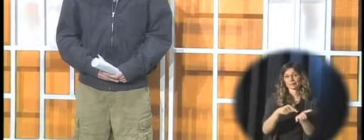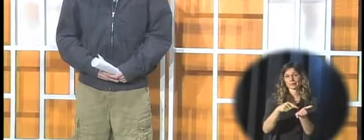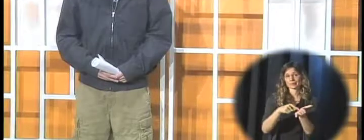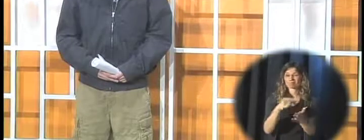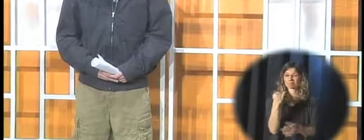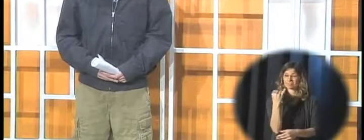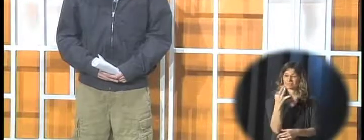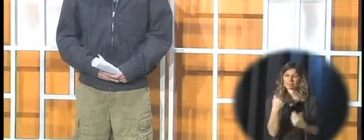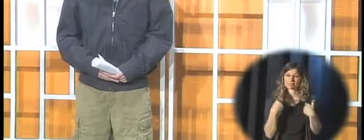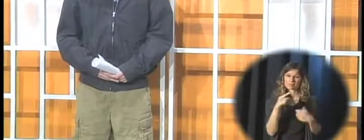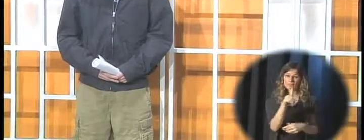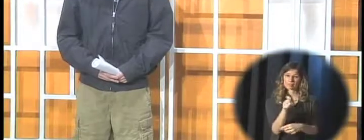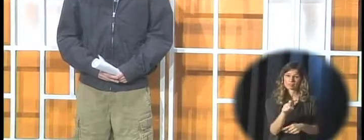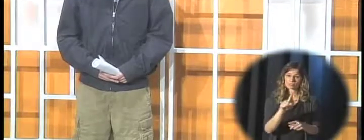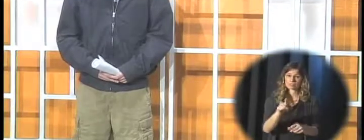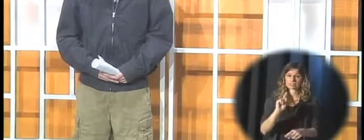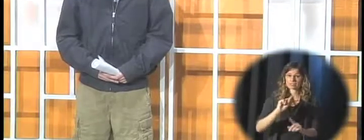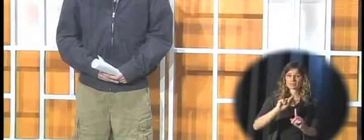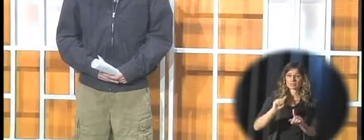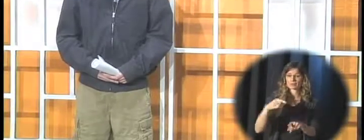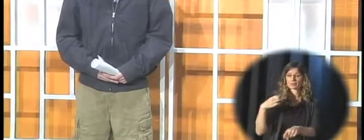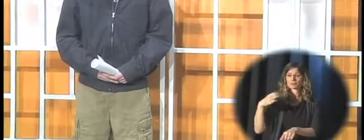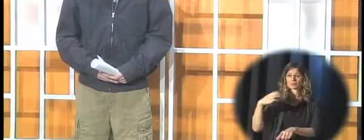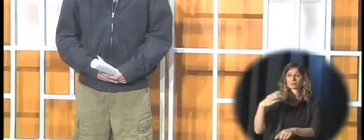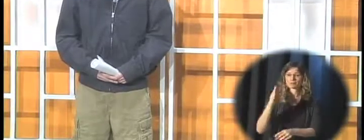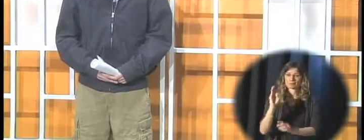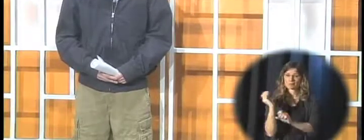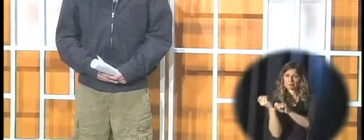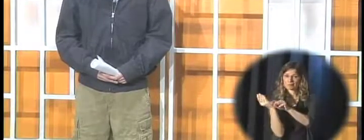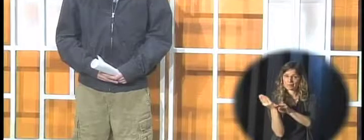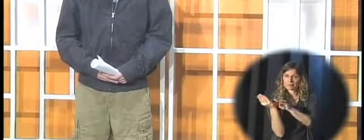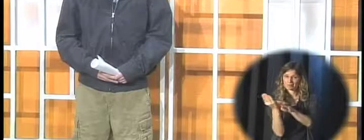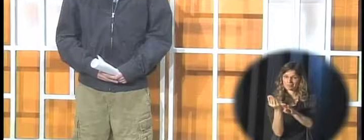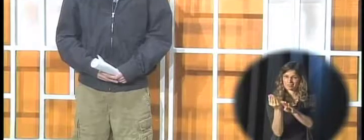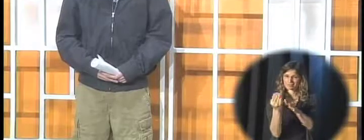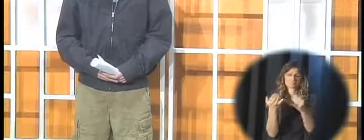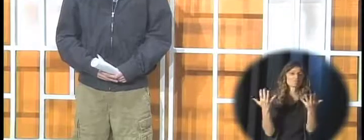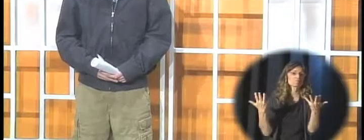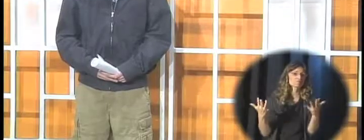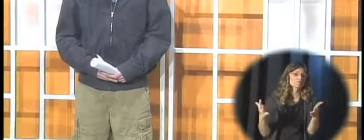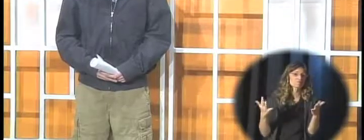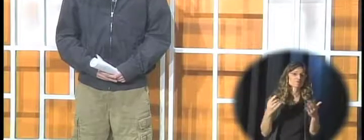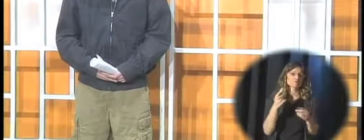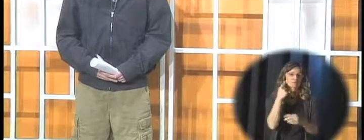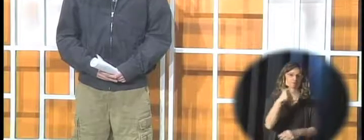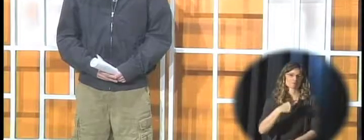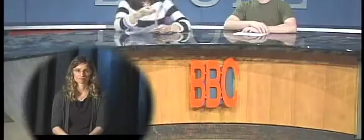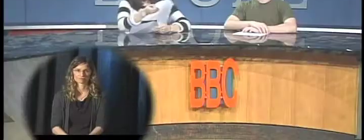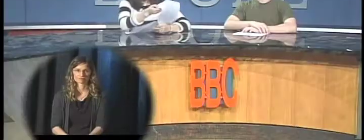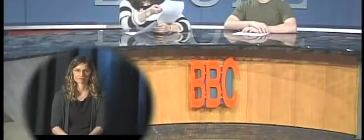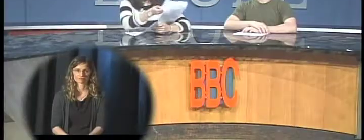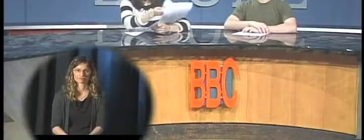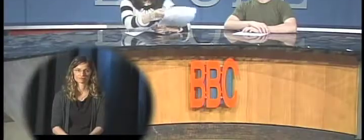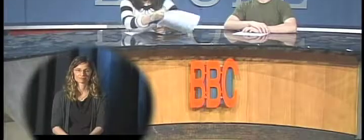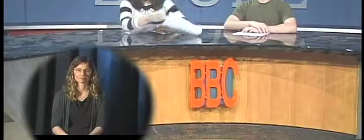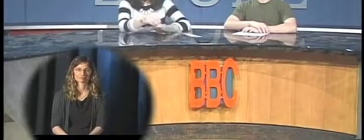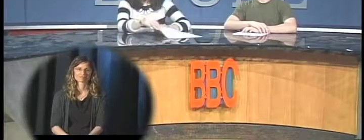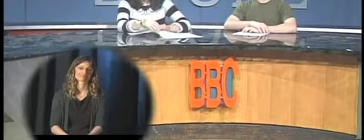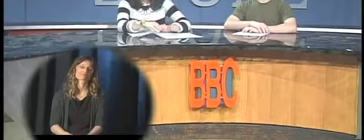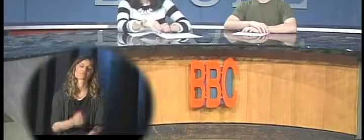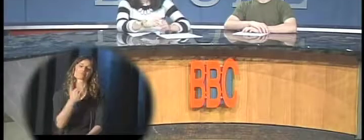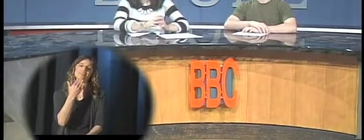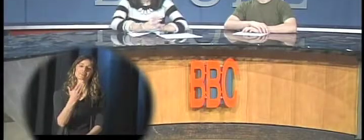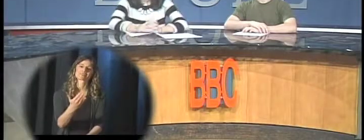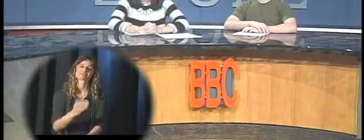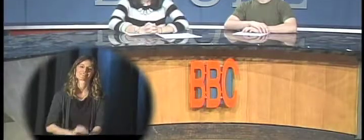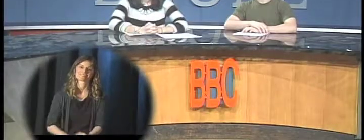13-209 That's all for me today Braves Now back to Nick and Kristen at the desk Thank you Andrew